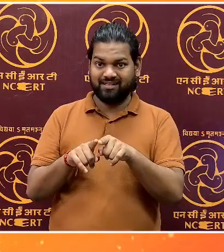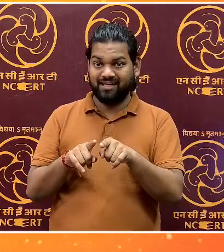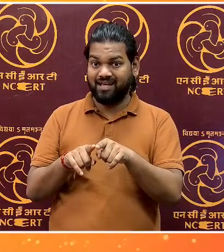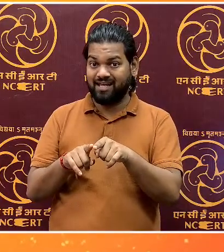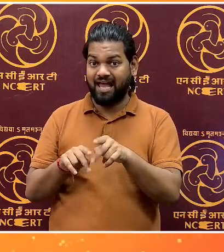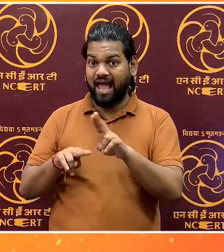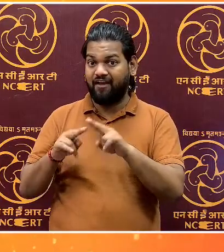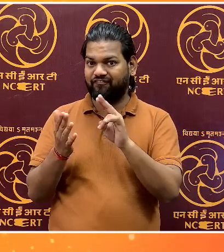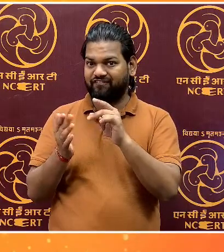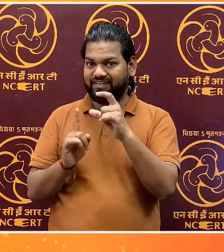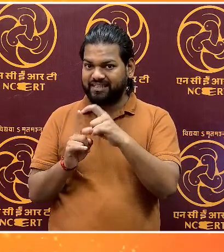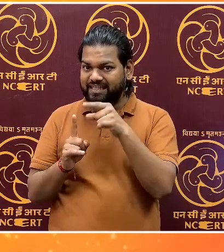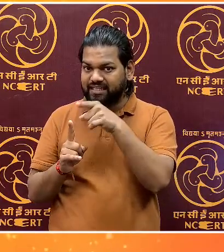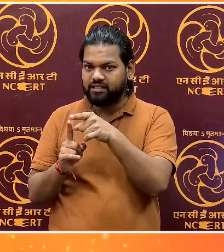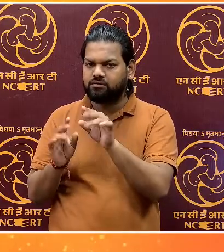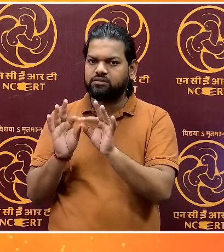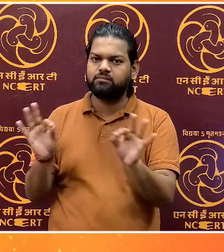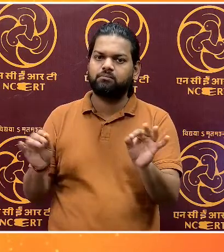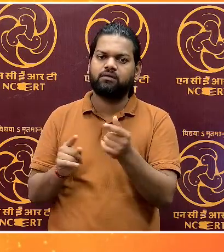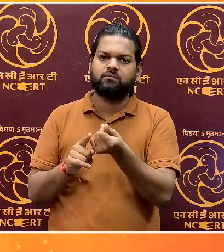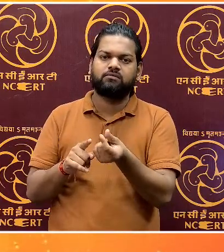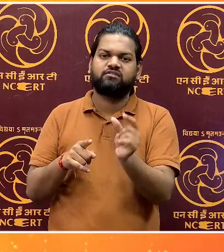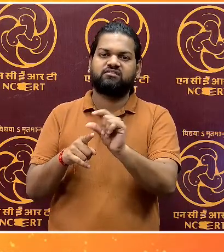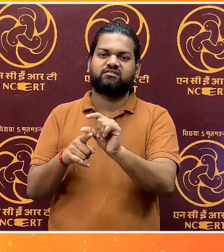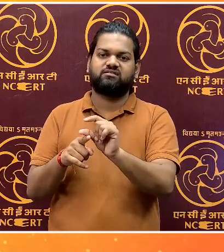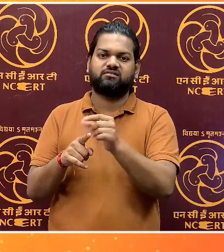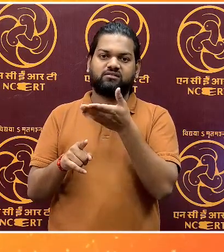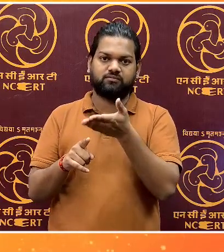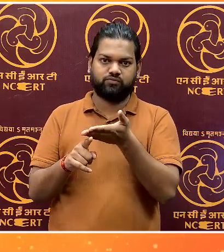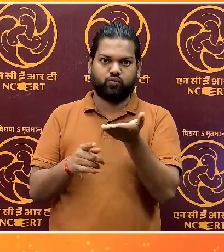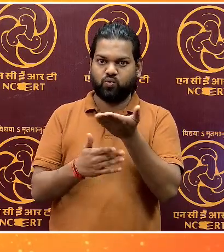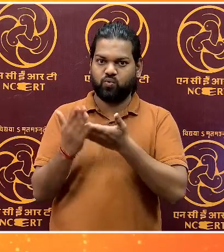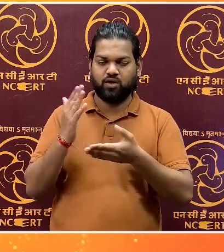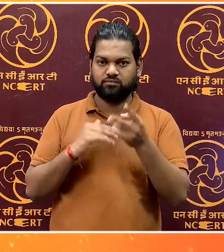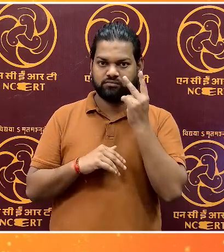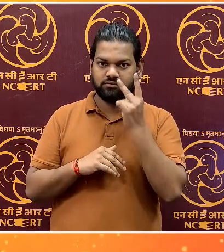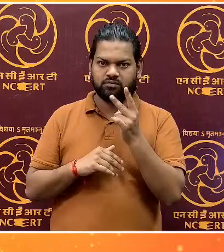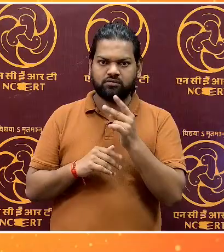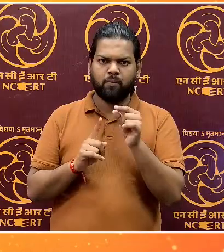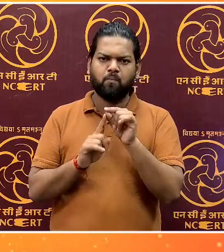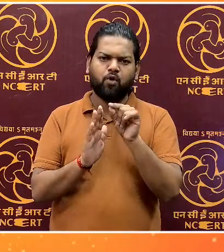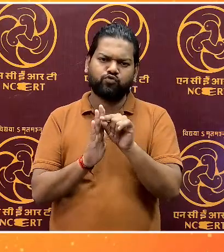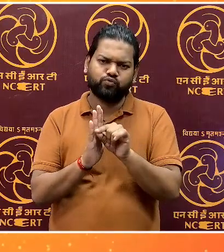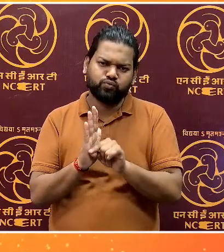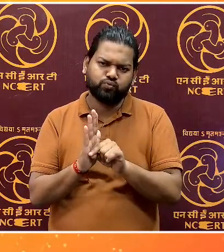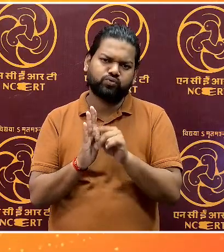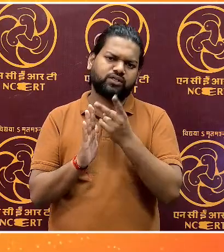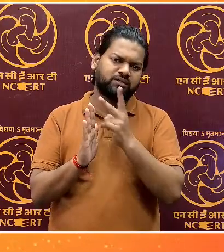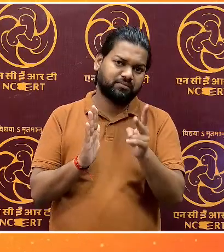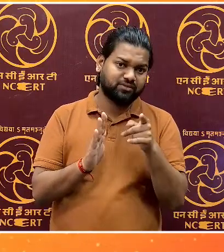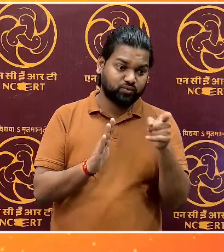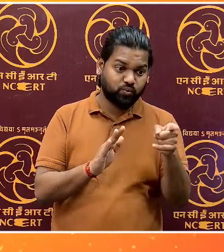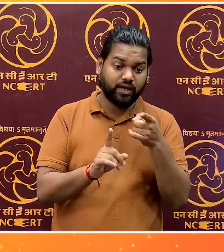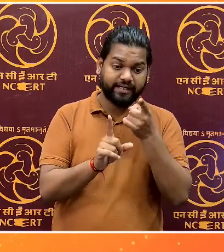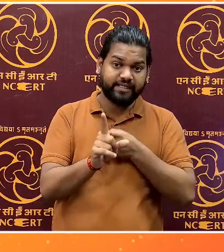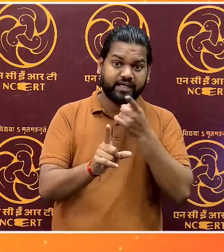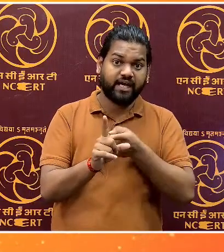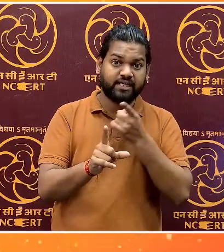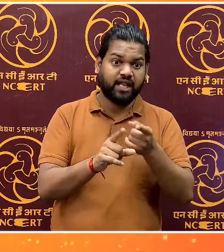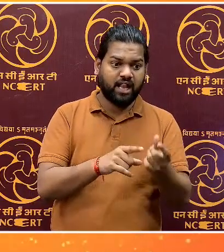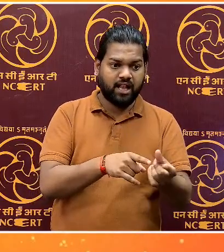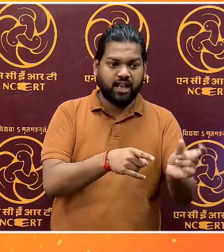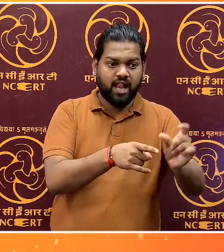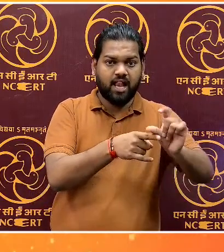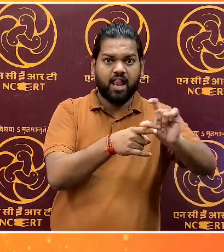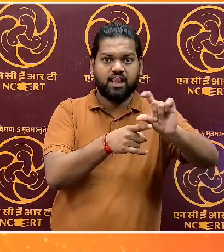simple interest. Right. And the interest that you are getting on some policies and all, that's a case of a compound interest. So